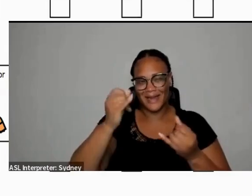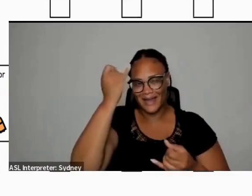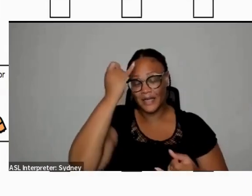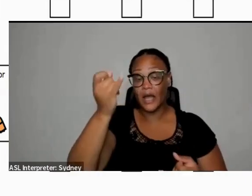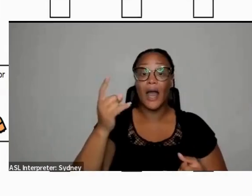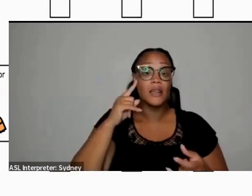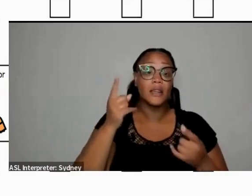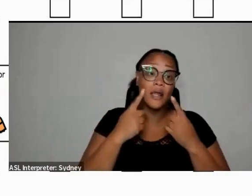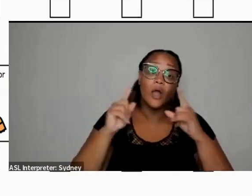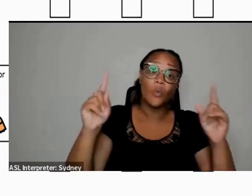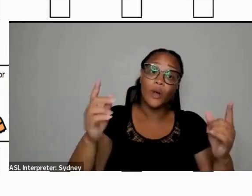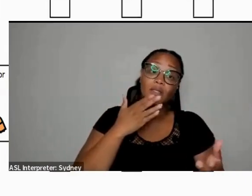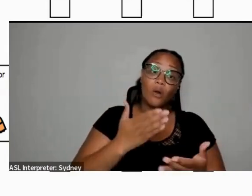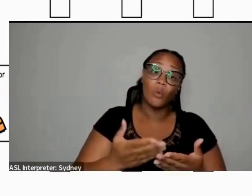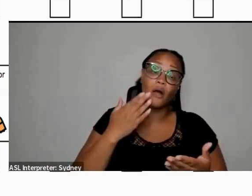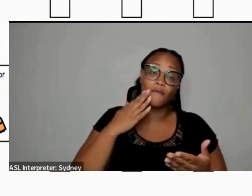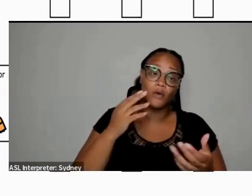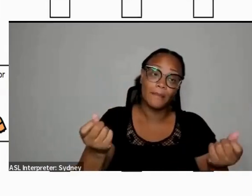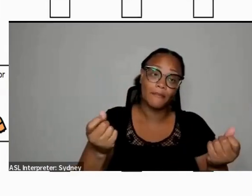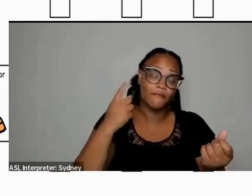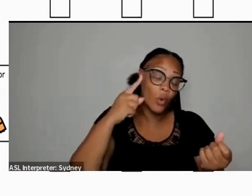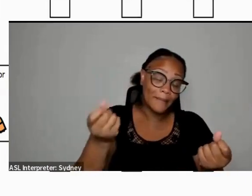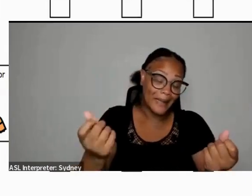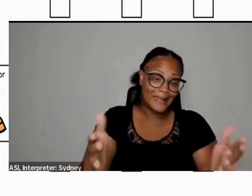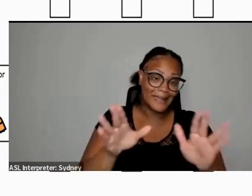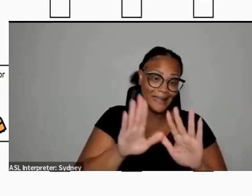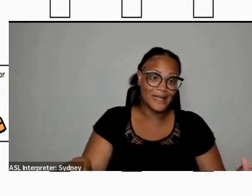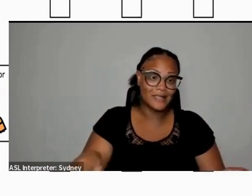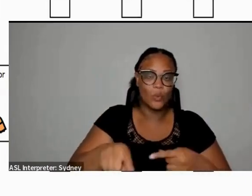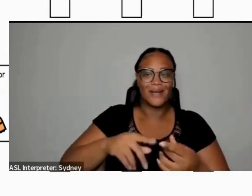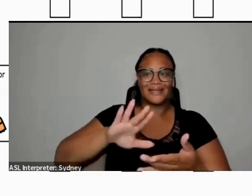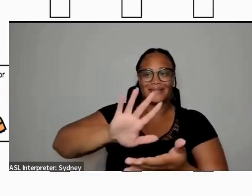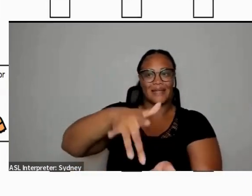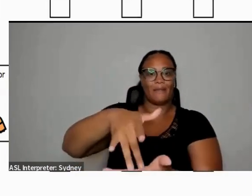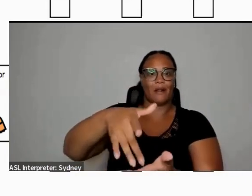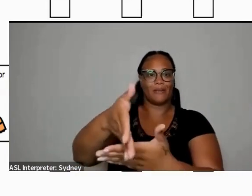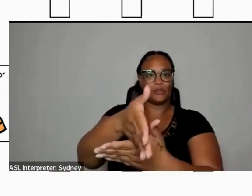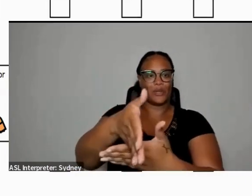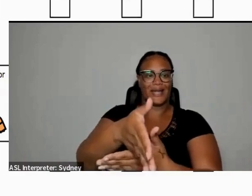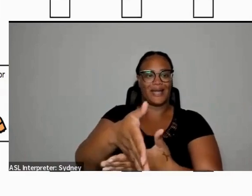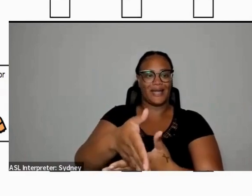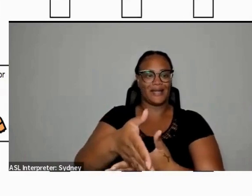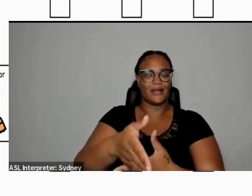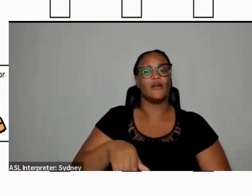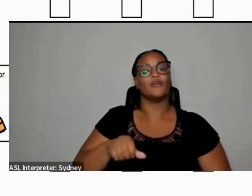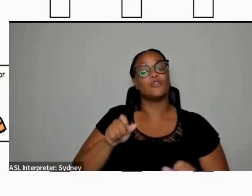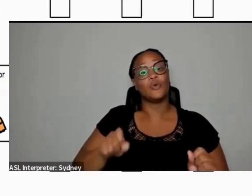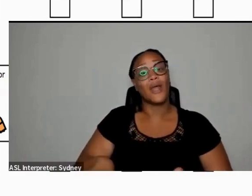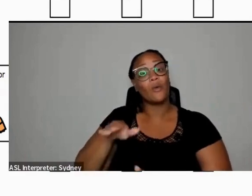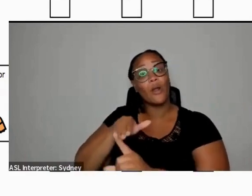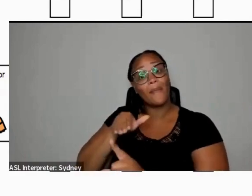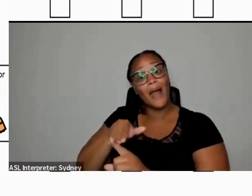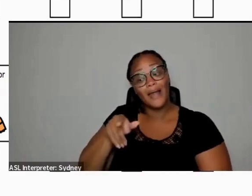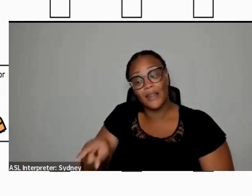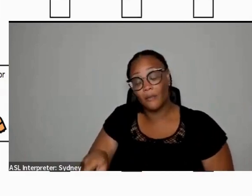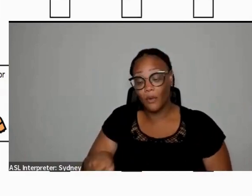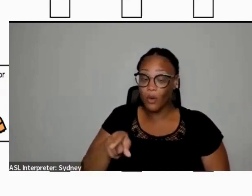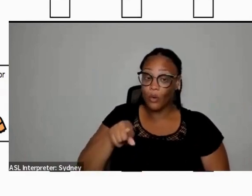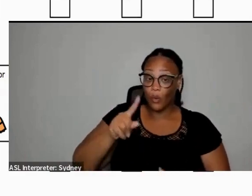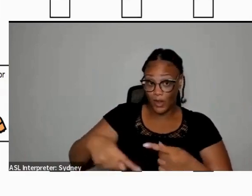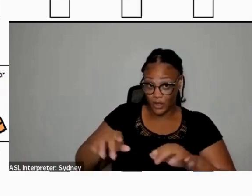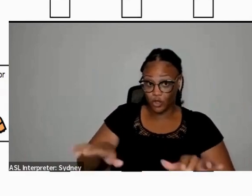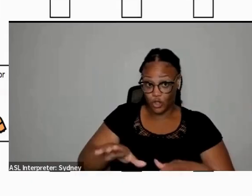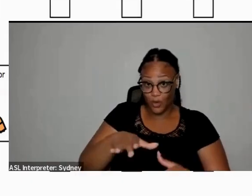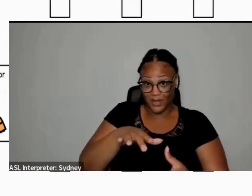out really well for kids, having it in between. So you can remind them as they're making the bed and doing the chore in